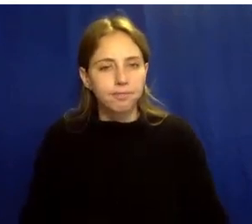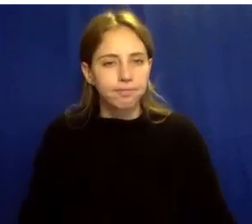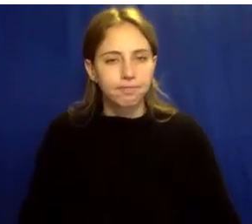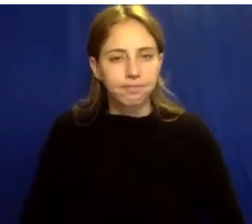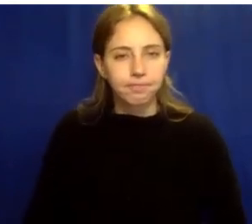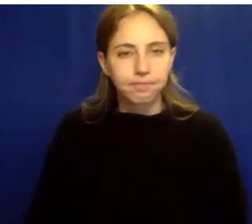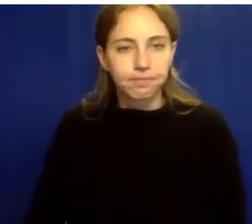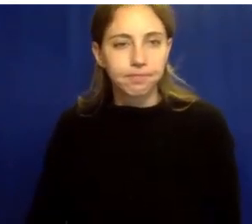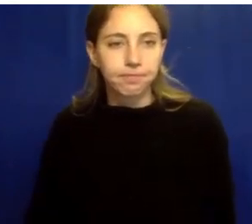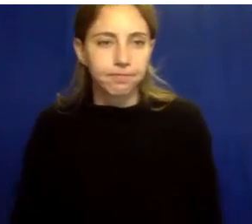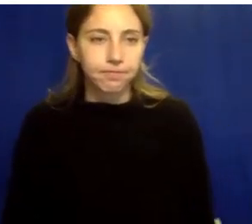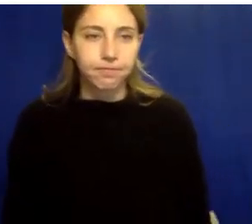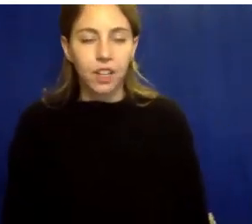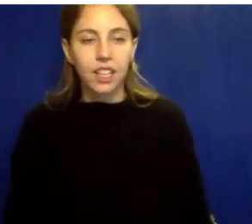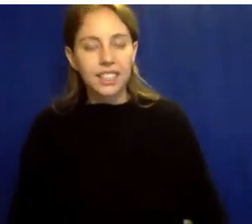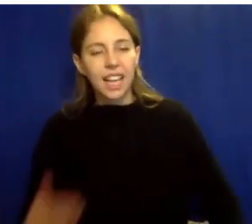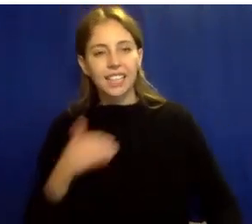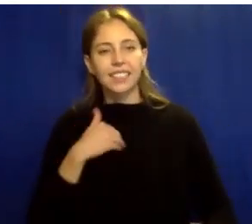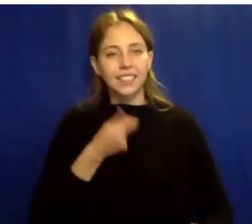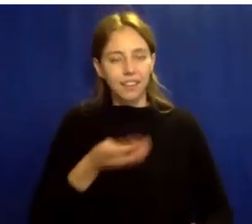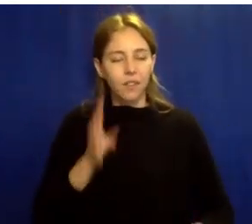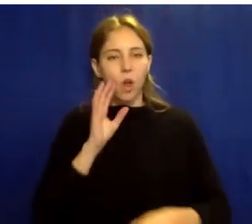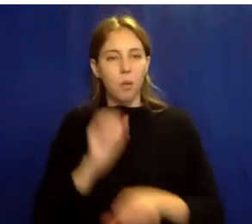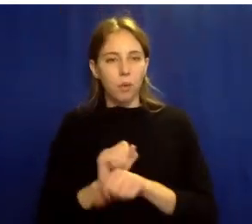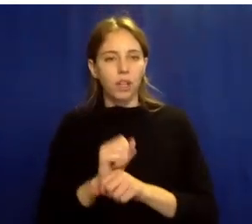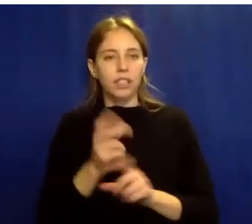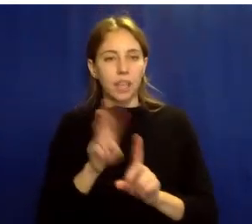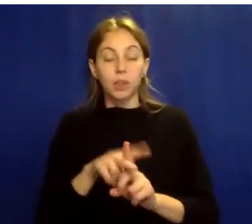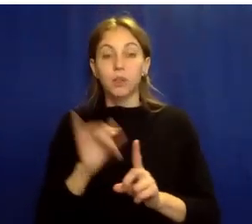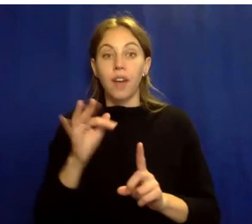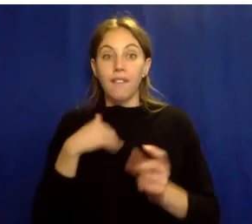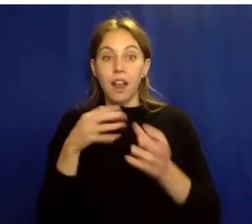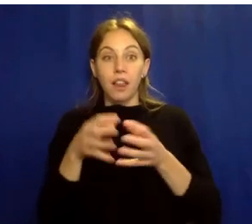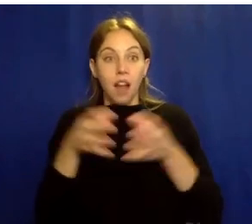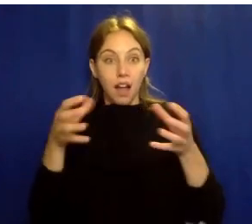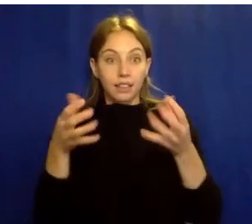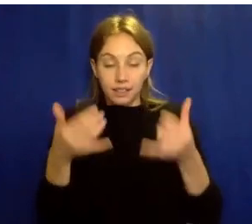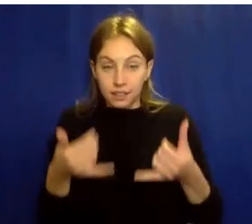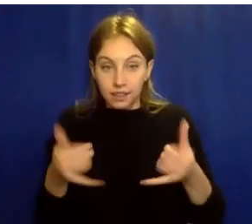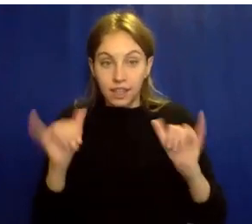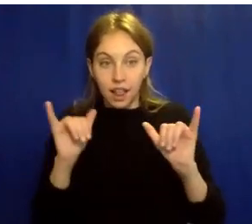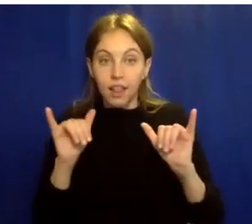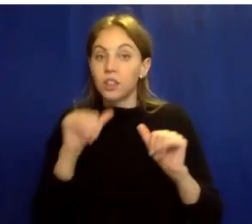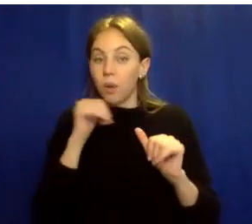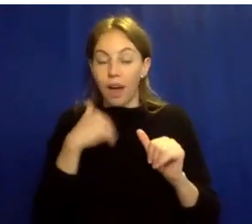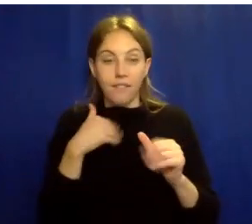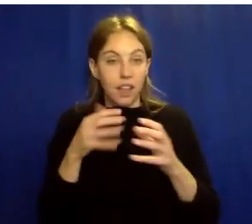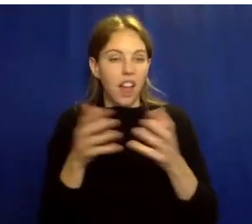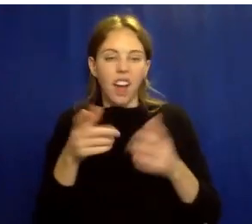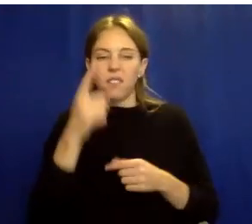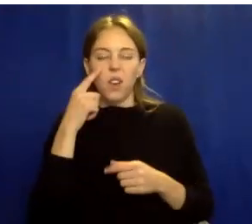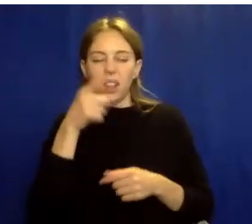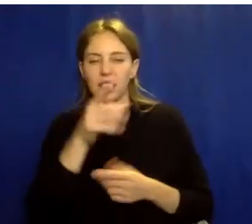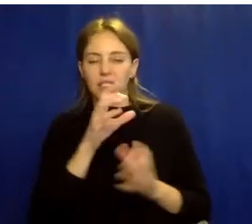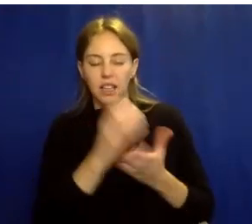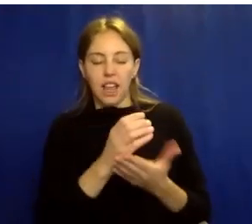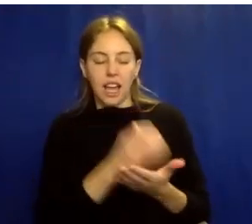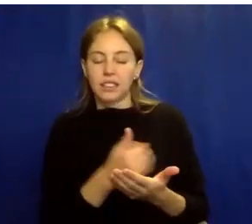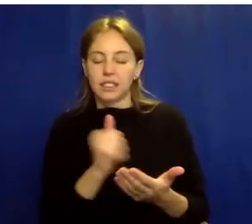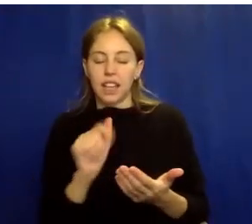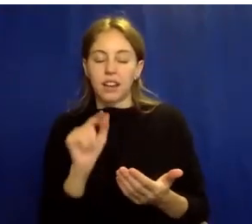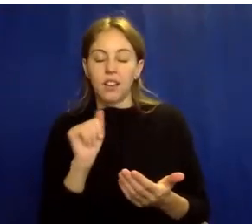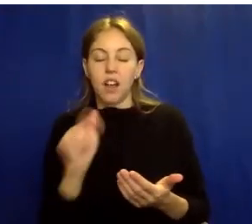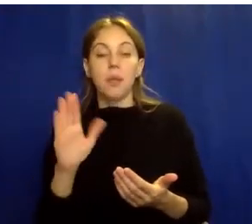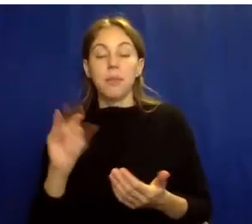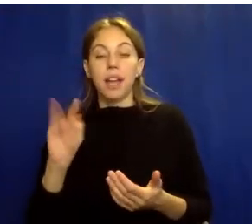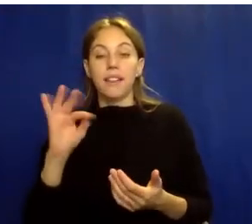several homework assignments. So if I have a lot still, I don't have very much in this course at all, but if I had like 10